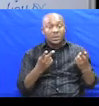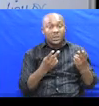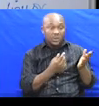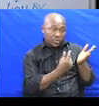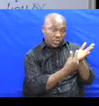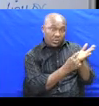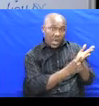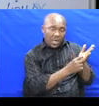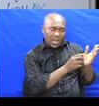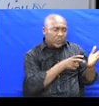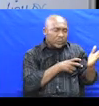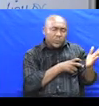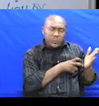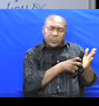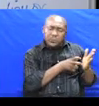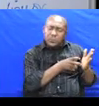Such as